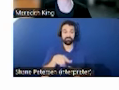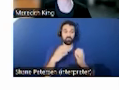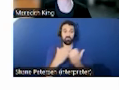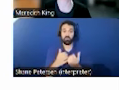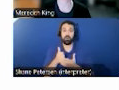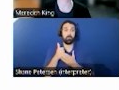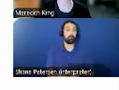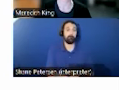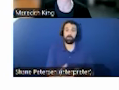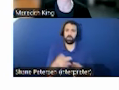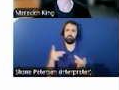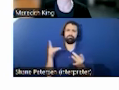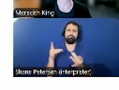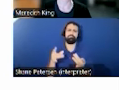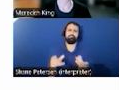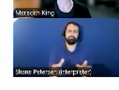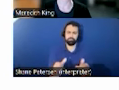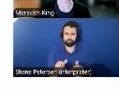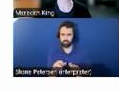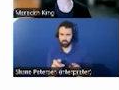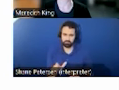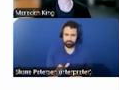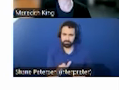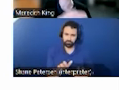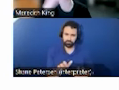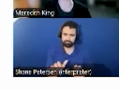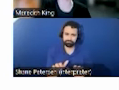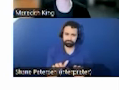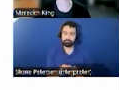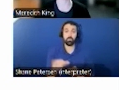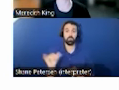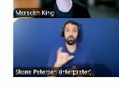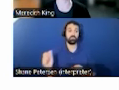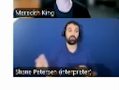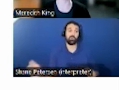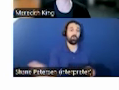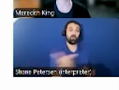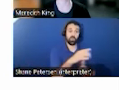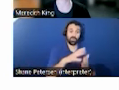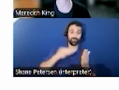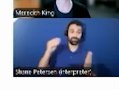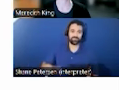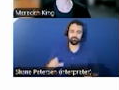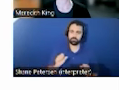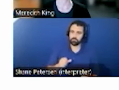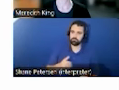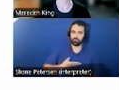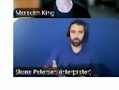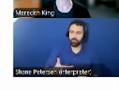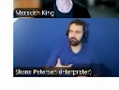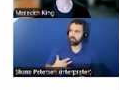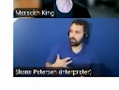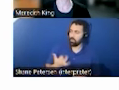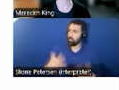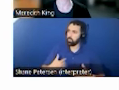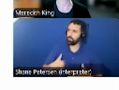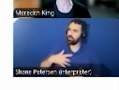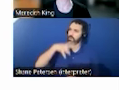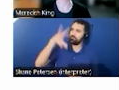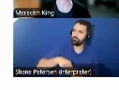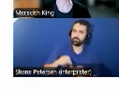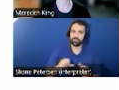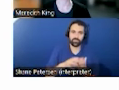to understand, and more welcoming for all learners. And I have a quote here